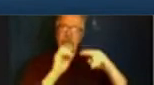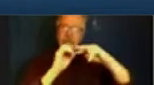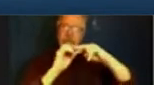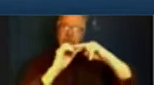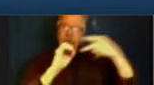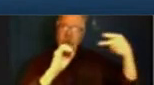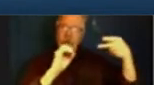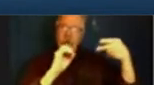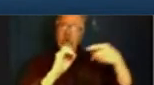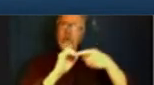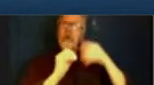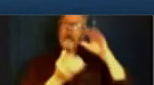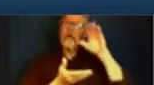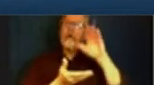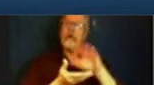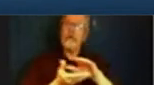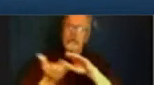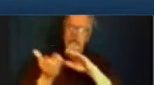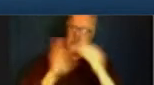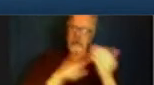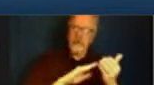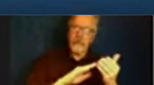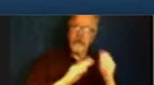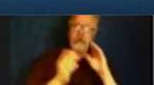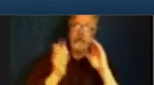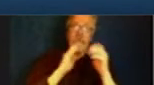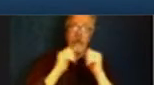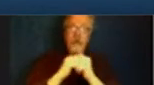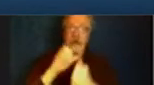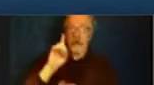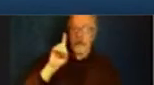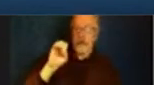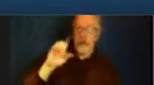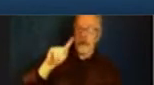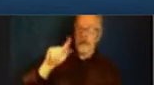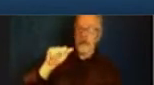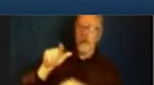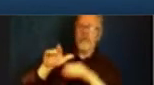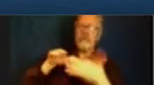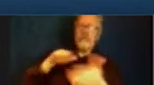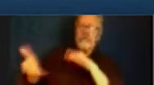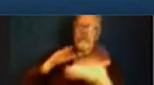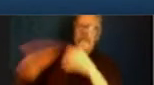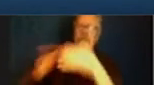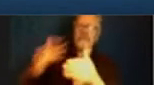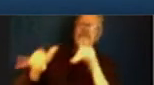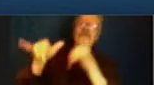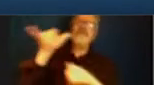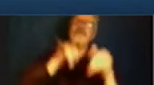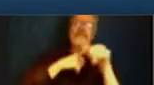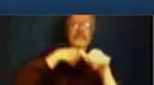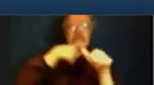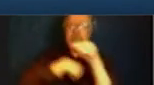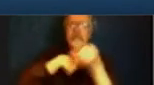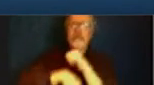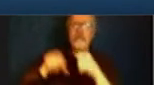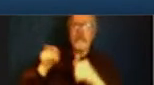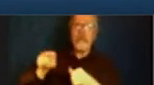with Omicron than Delta. Some evidence is from the UK this morning says maybe it's 60%